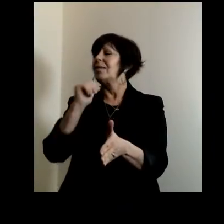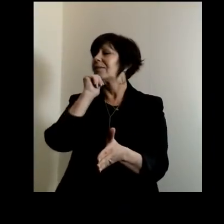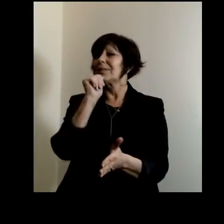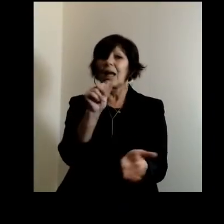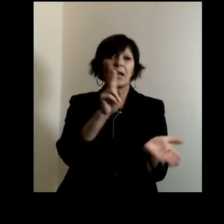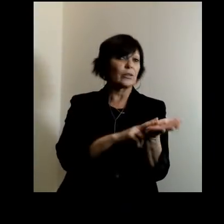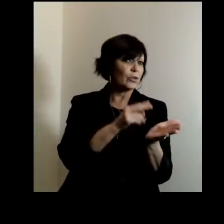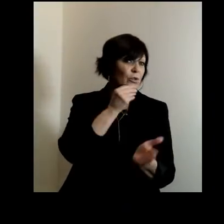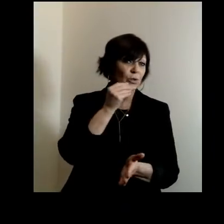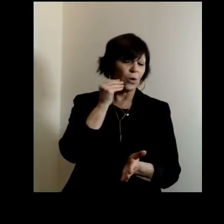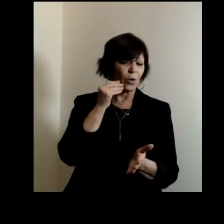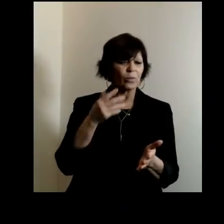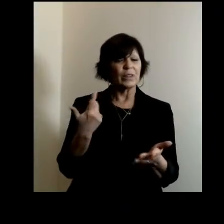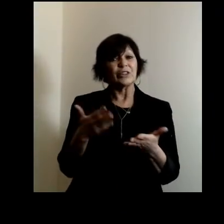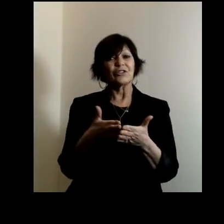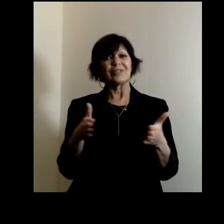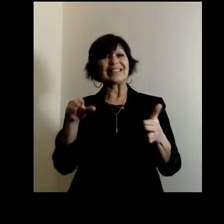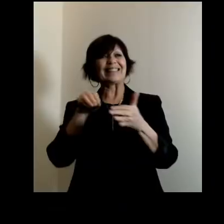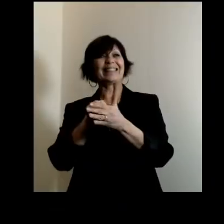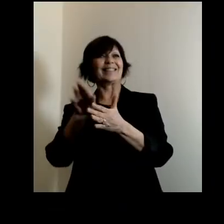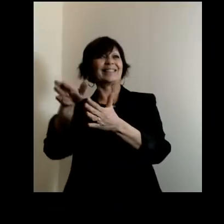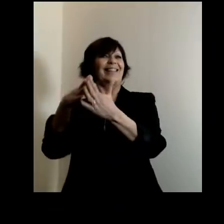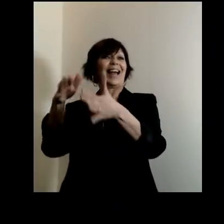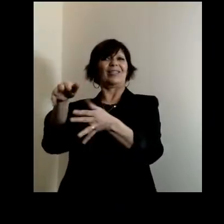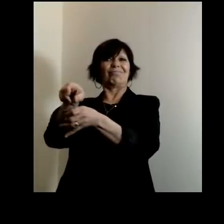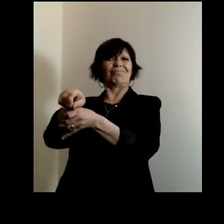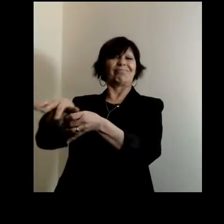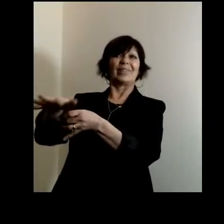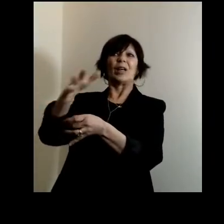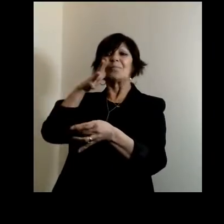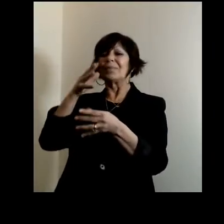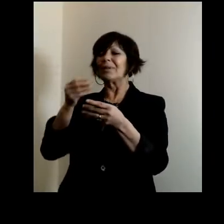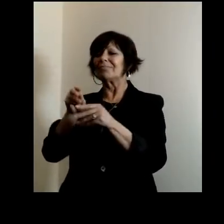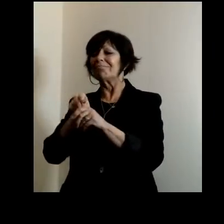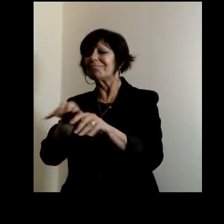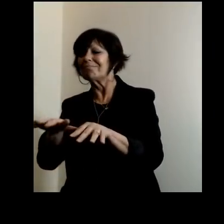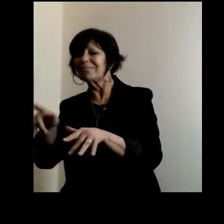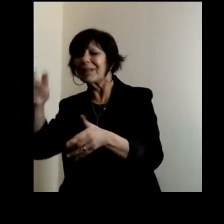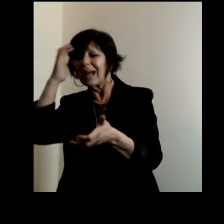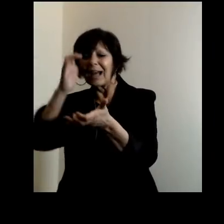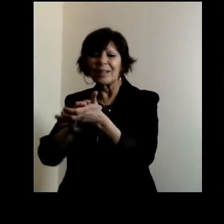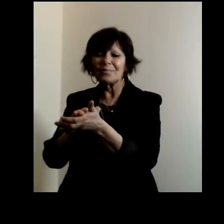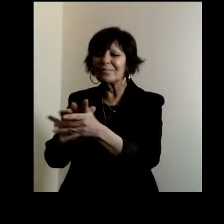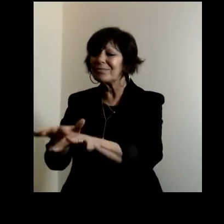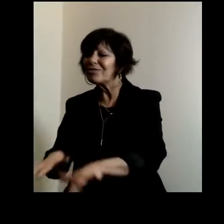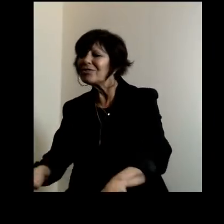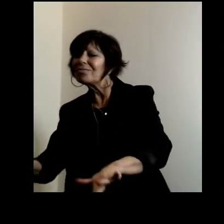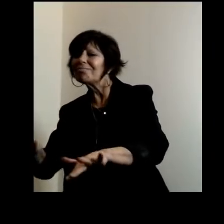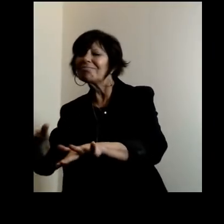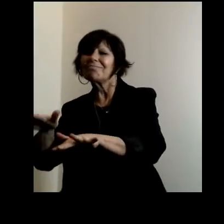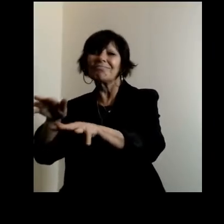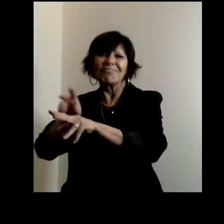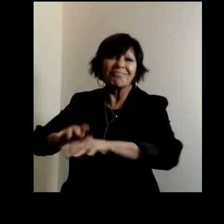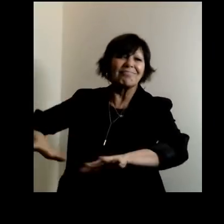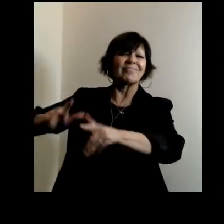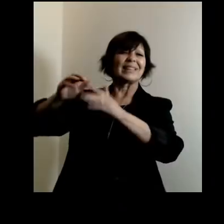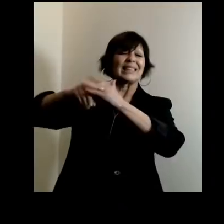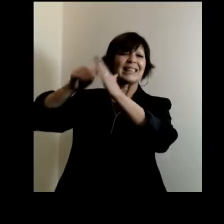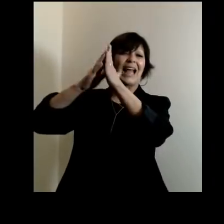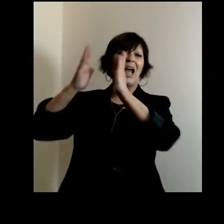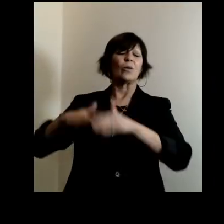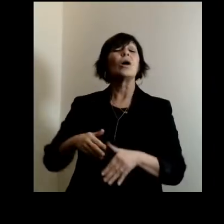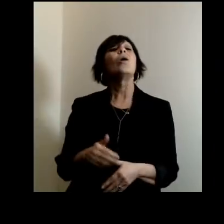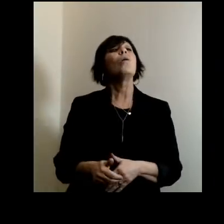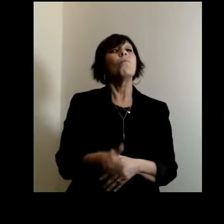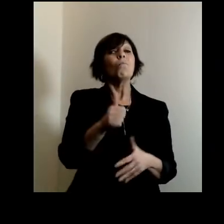These are general community spread of maybe a parent giving it to a spouse and then also giving it to children. In most towns,